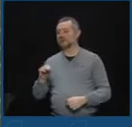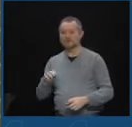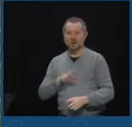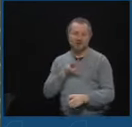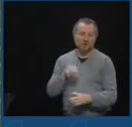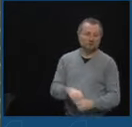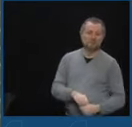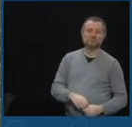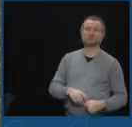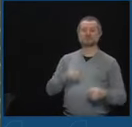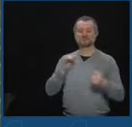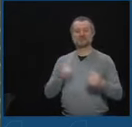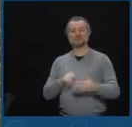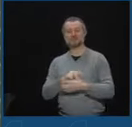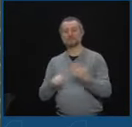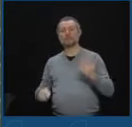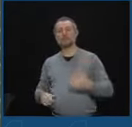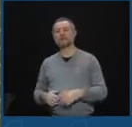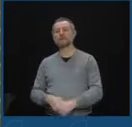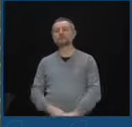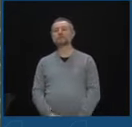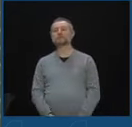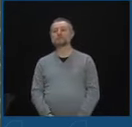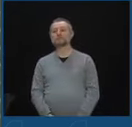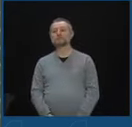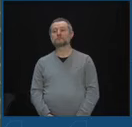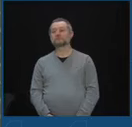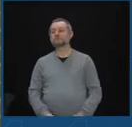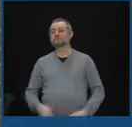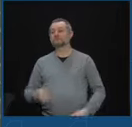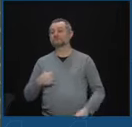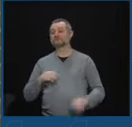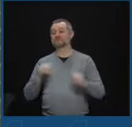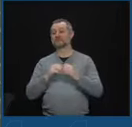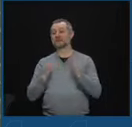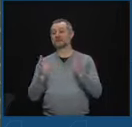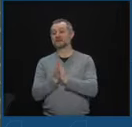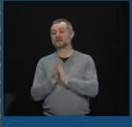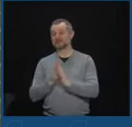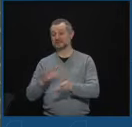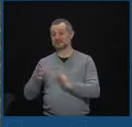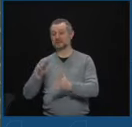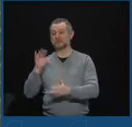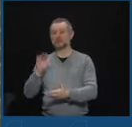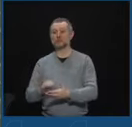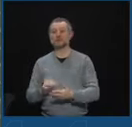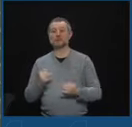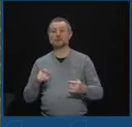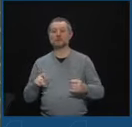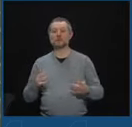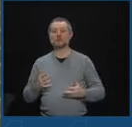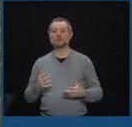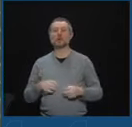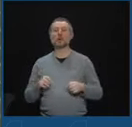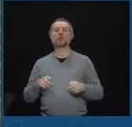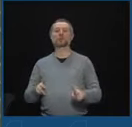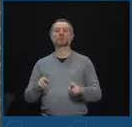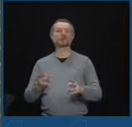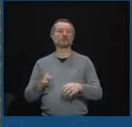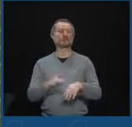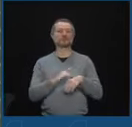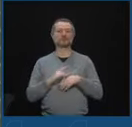say, in the absence of violence, you need opportunities and resources. And the social worker was that person to